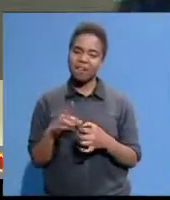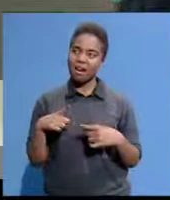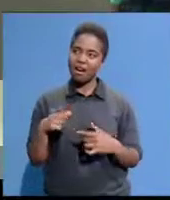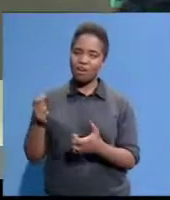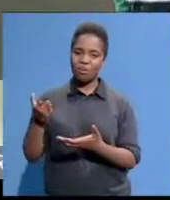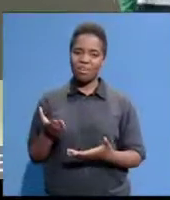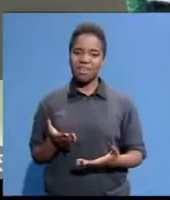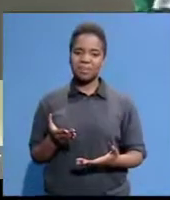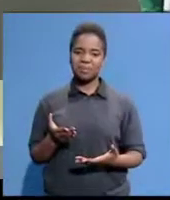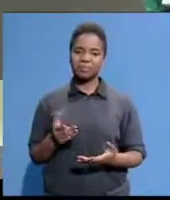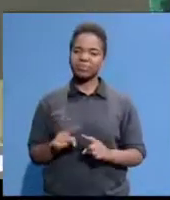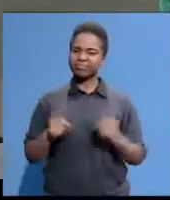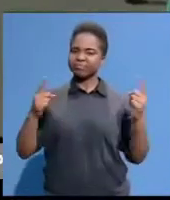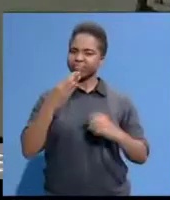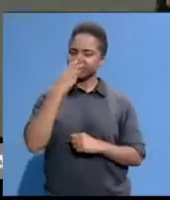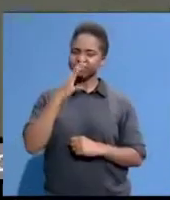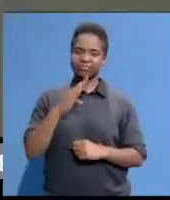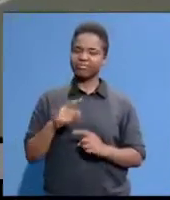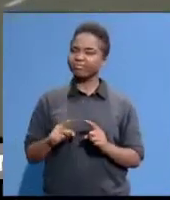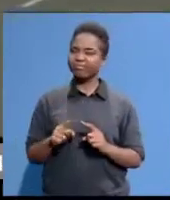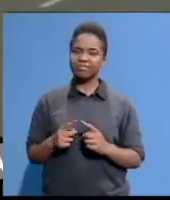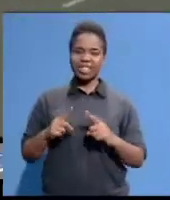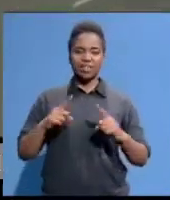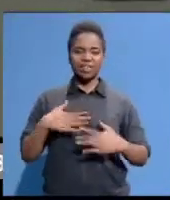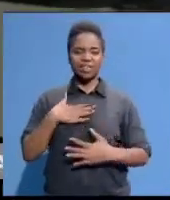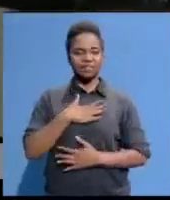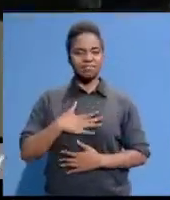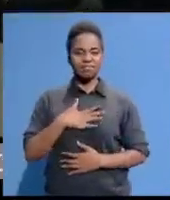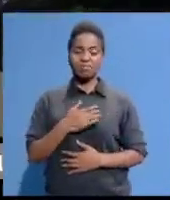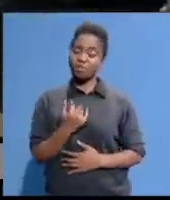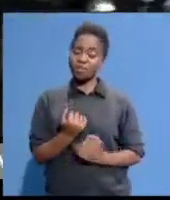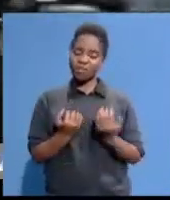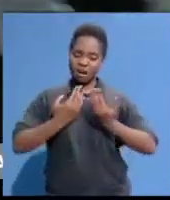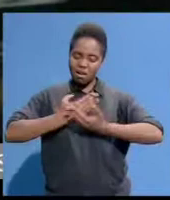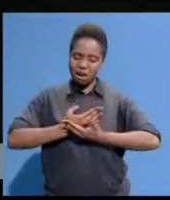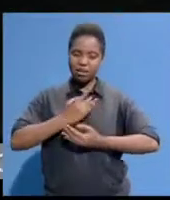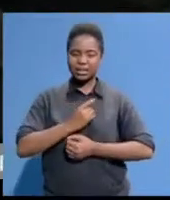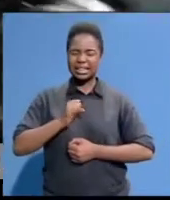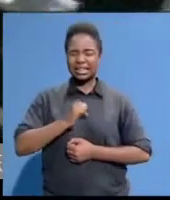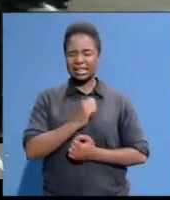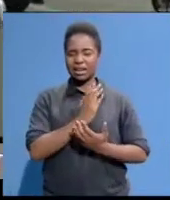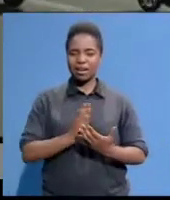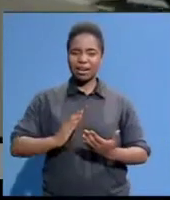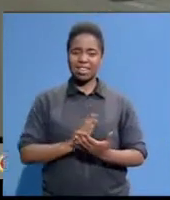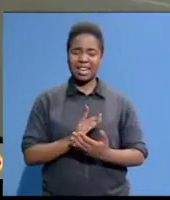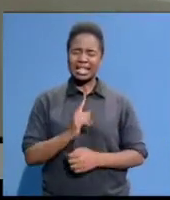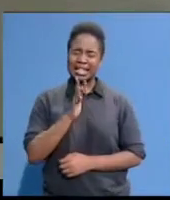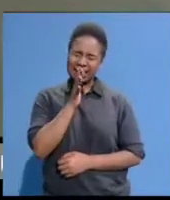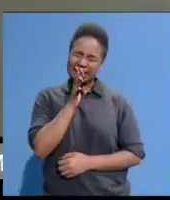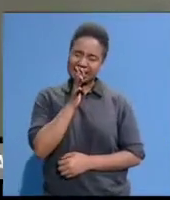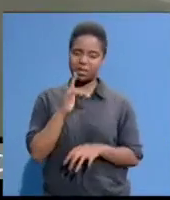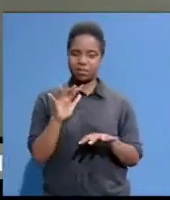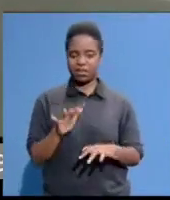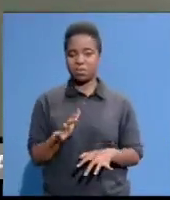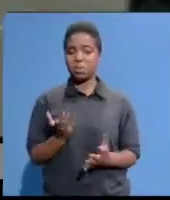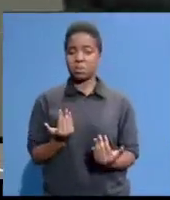a different, absolutely different picture. We're here today for the night vigil. We're waiting for everyone to come. Thousands are expected to come here. And tomorrow